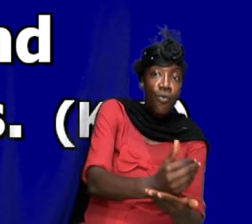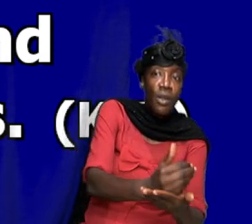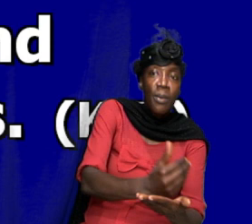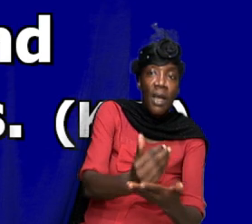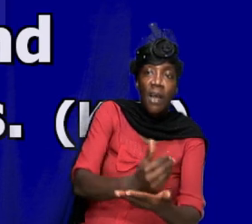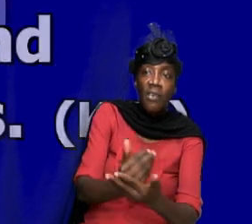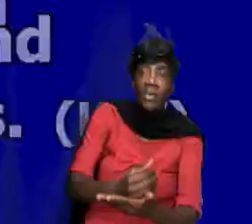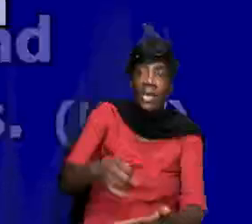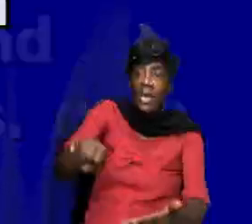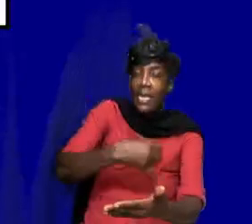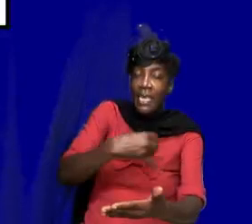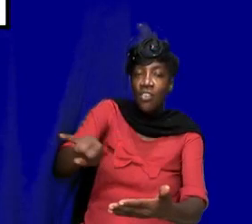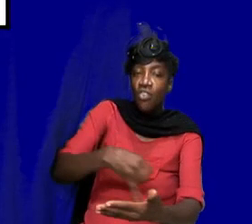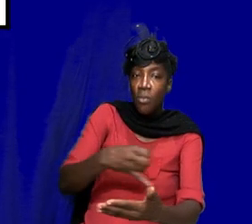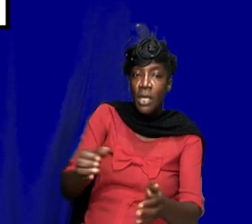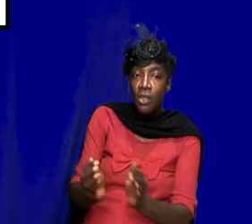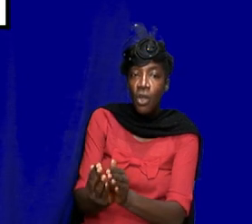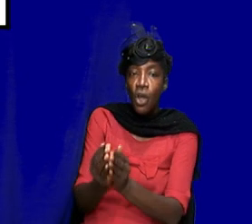of chariots.